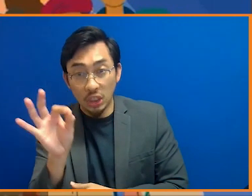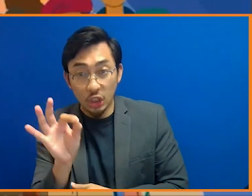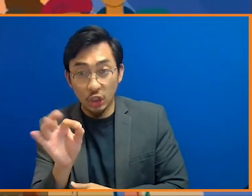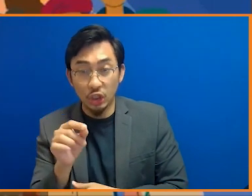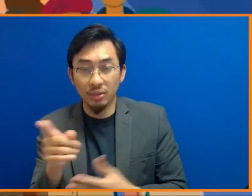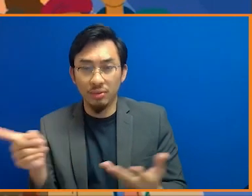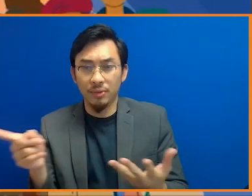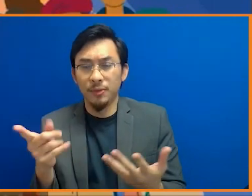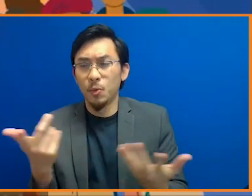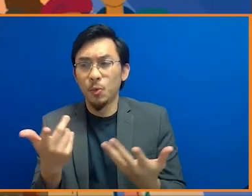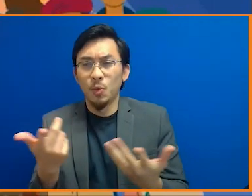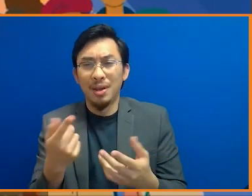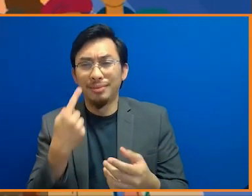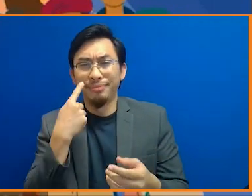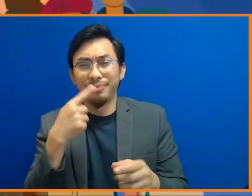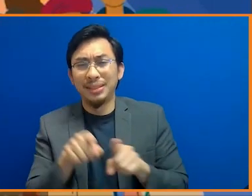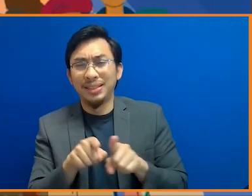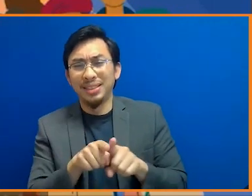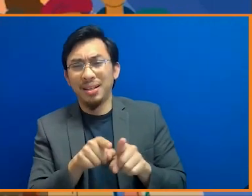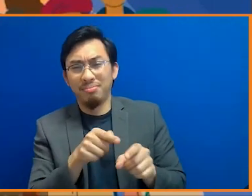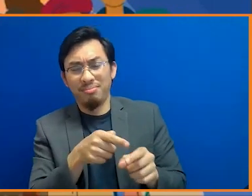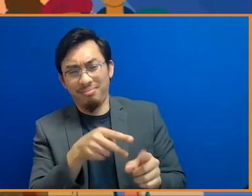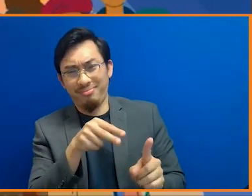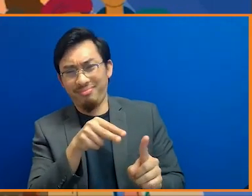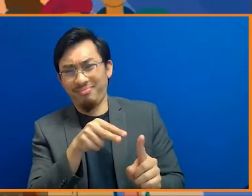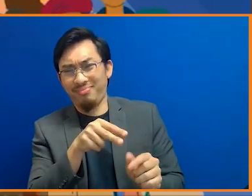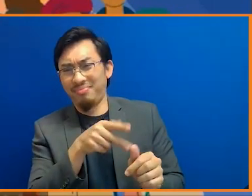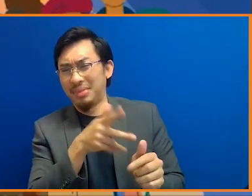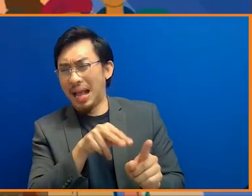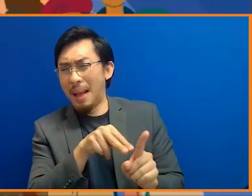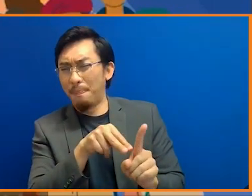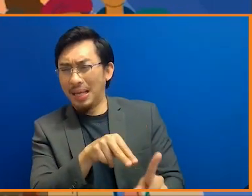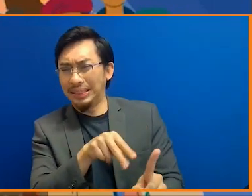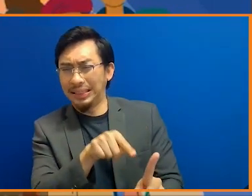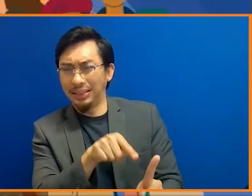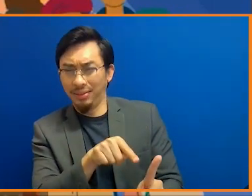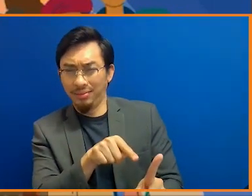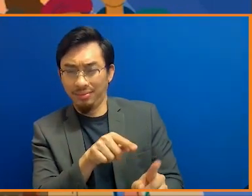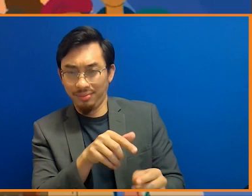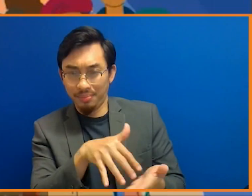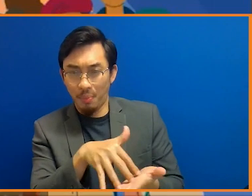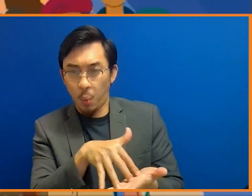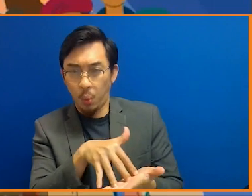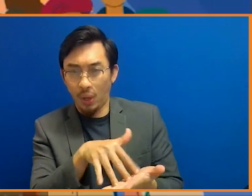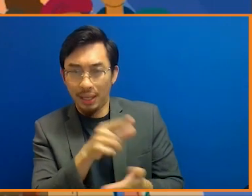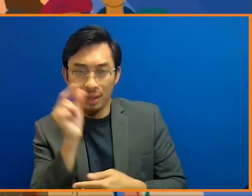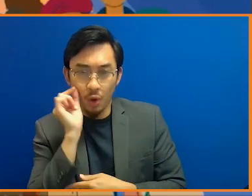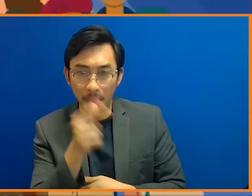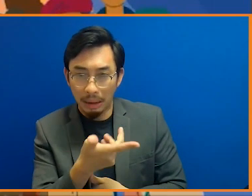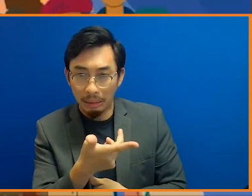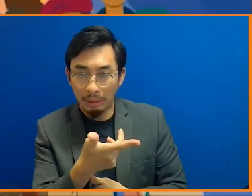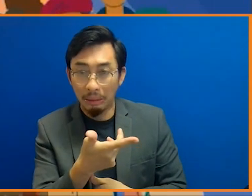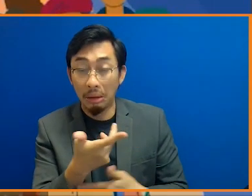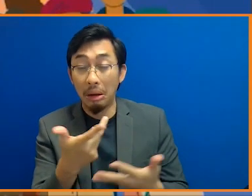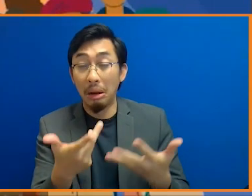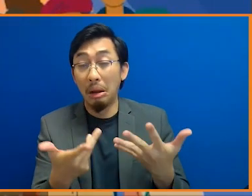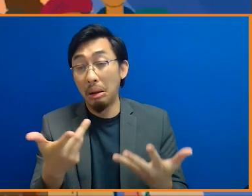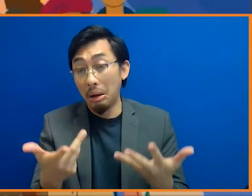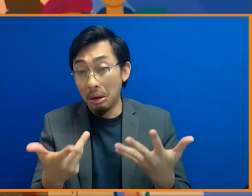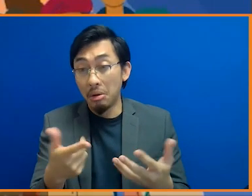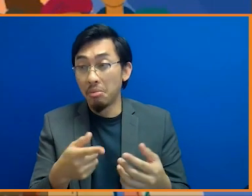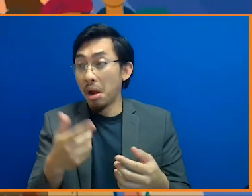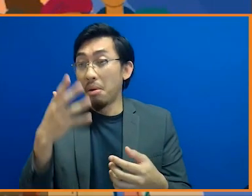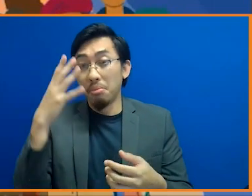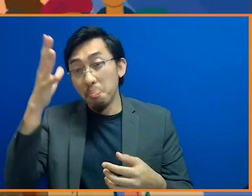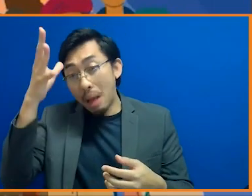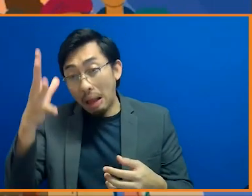question. When we too much emphasize on the weakness of the woman rather than the